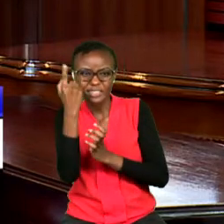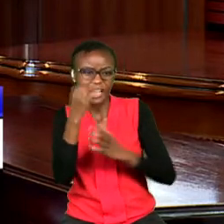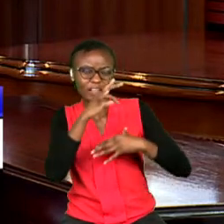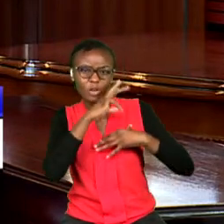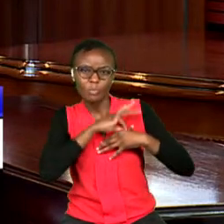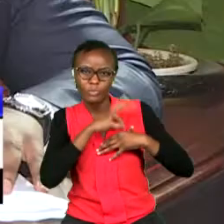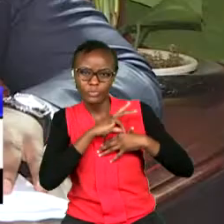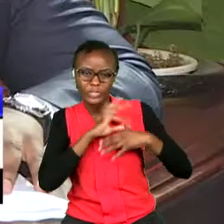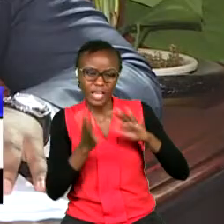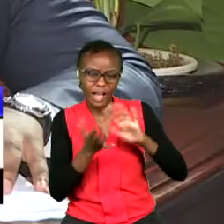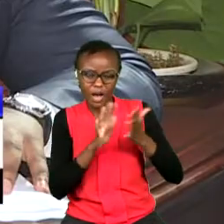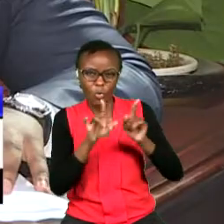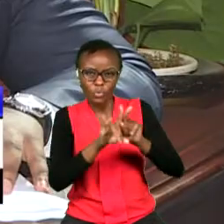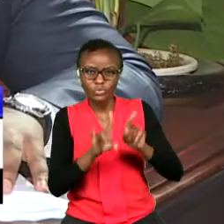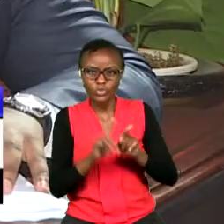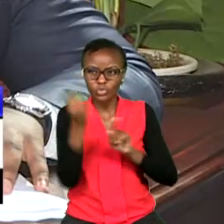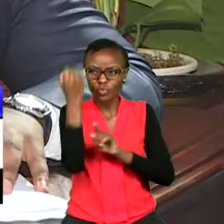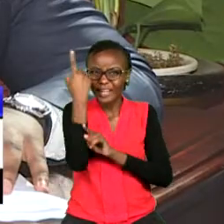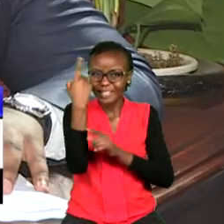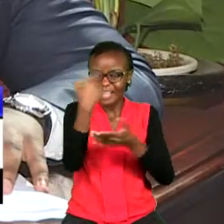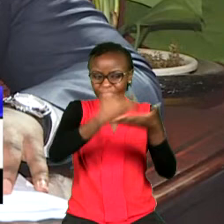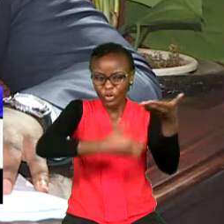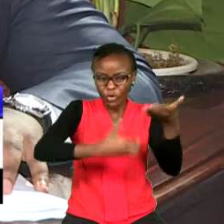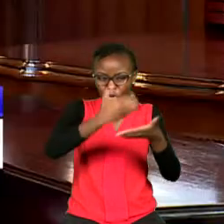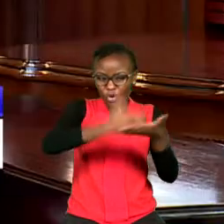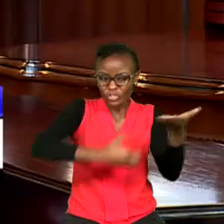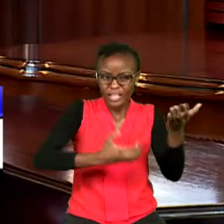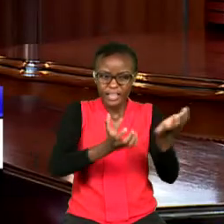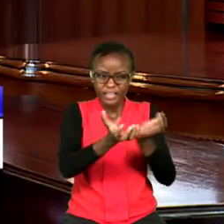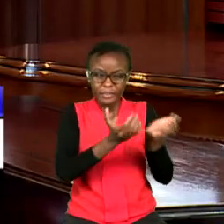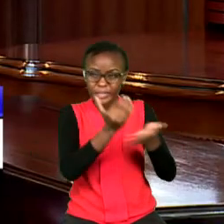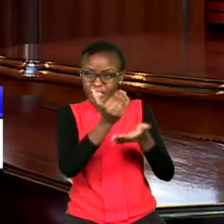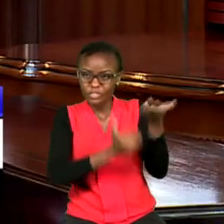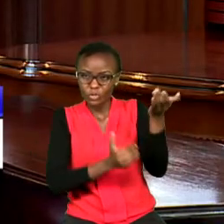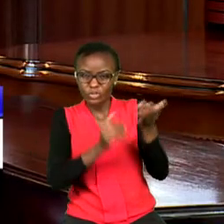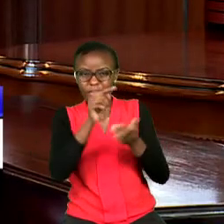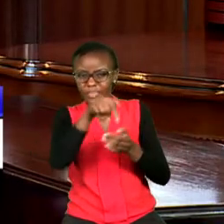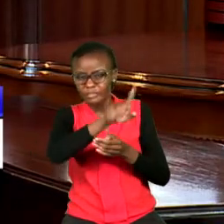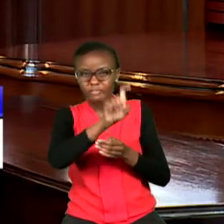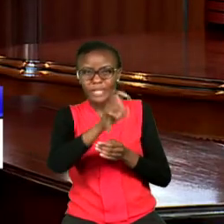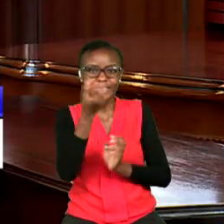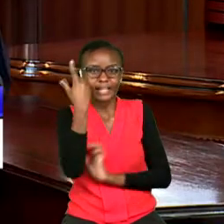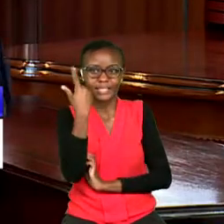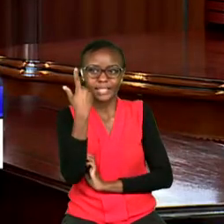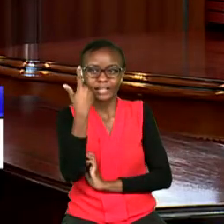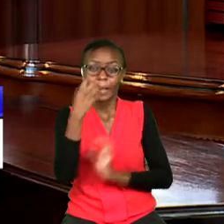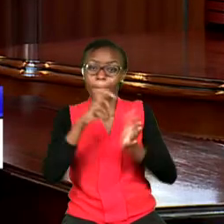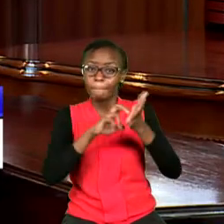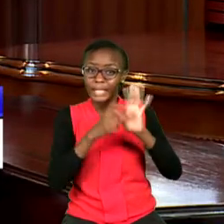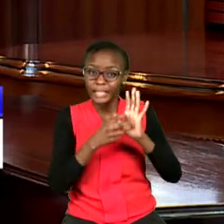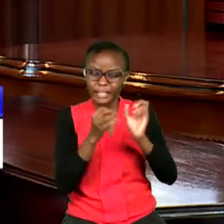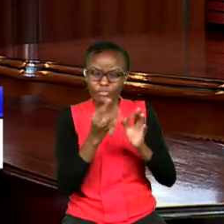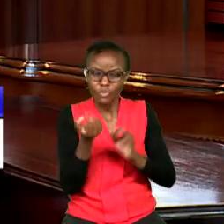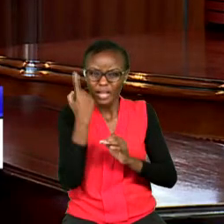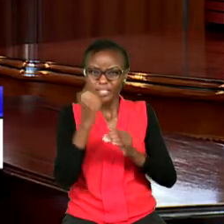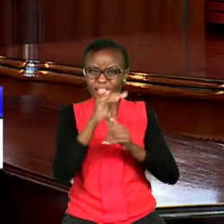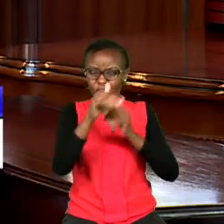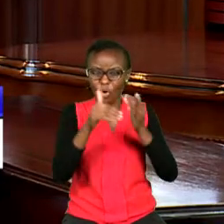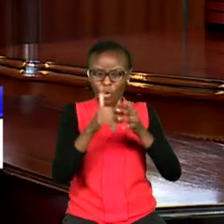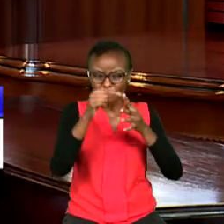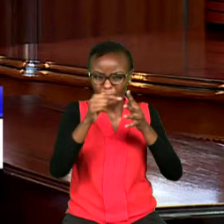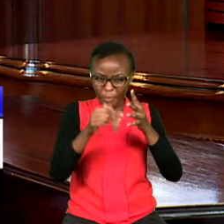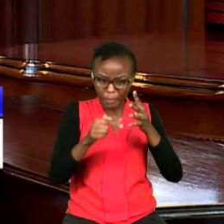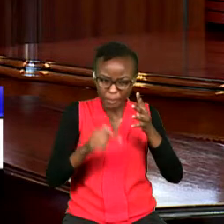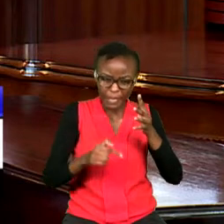fully understood. The concept of cost, business cost, must also be understood. So once we understand these concepts,